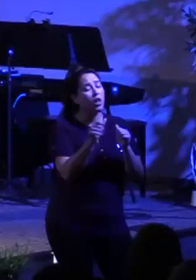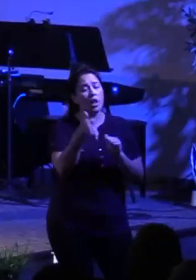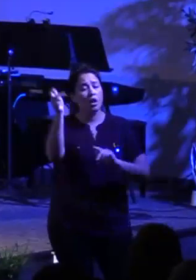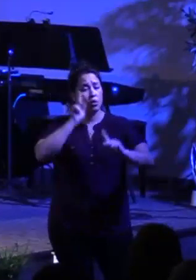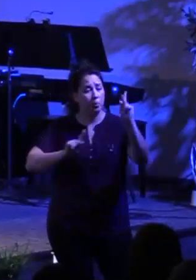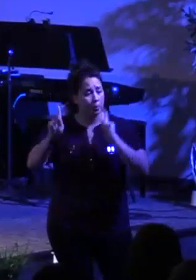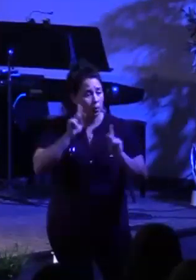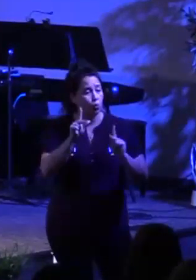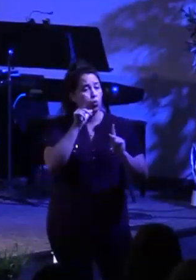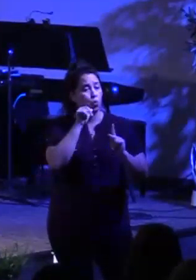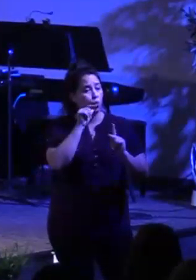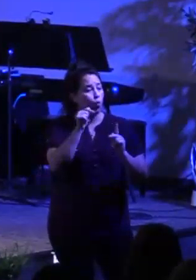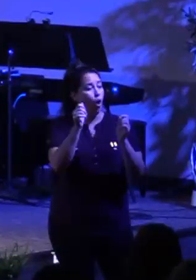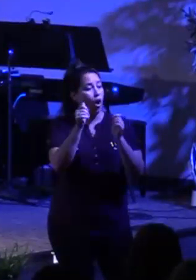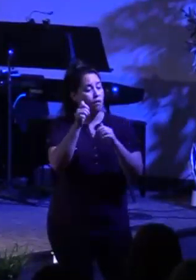will be grateful.